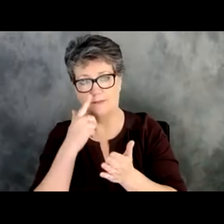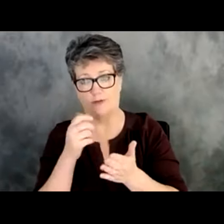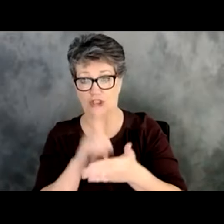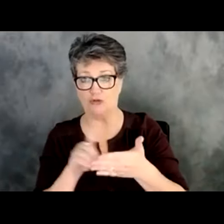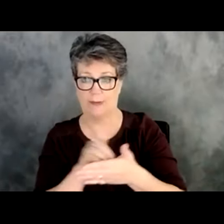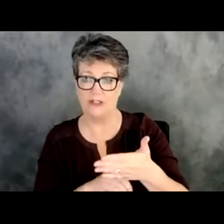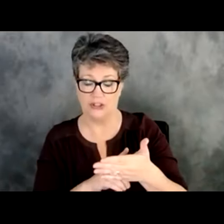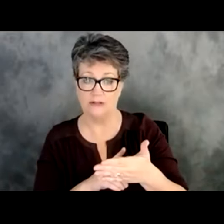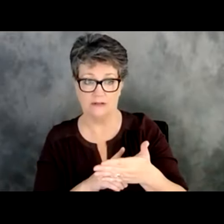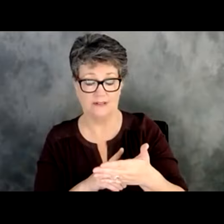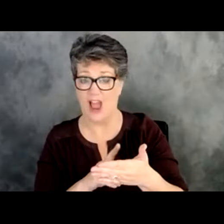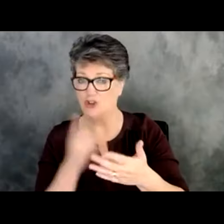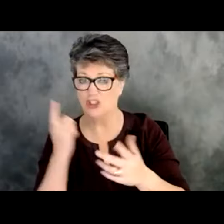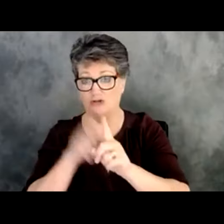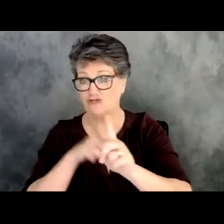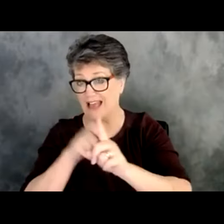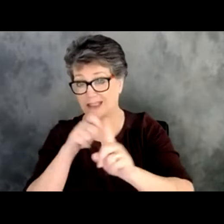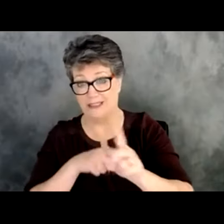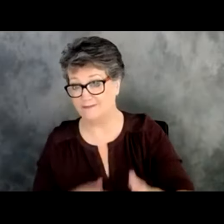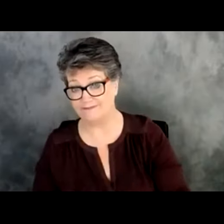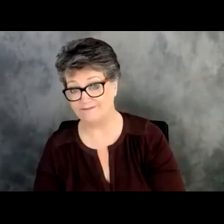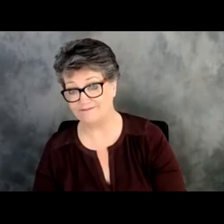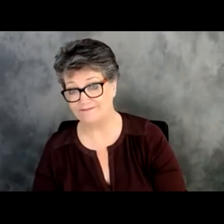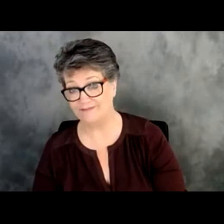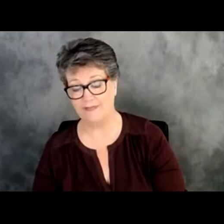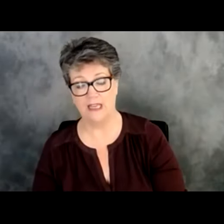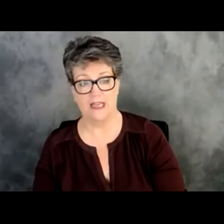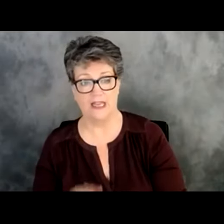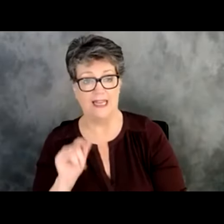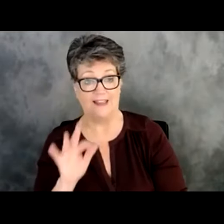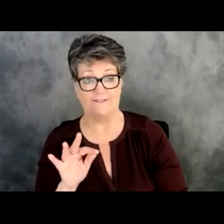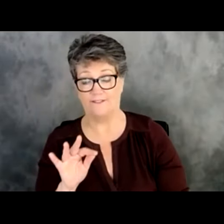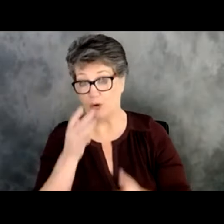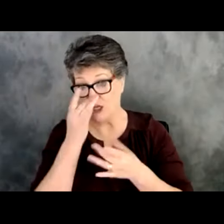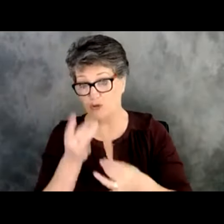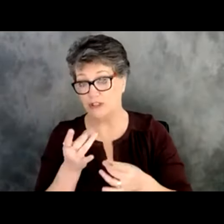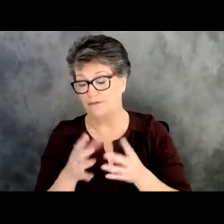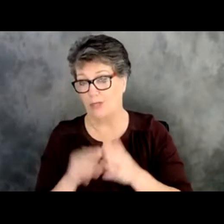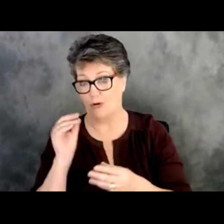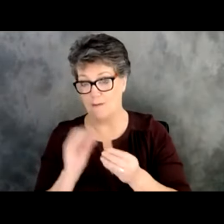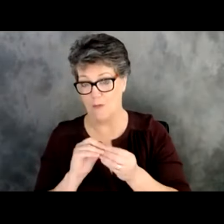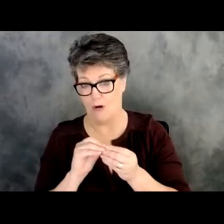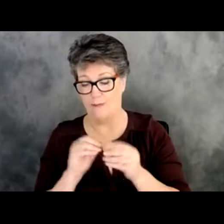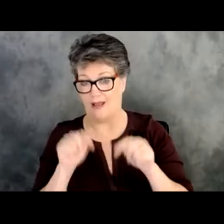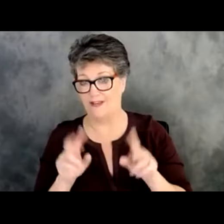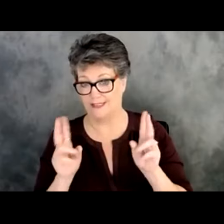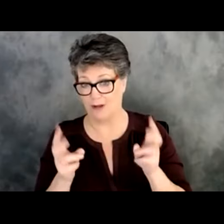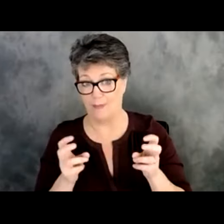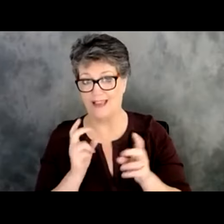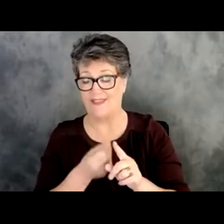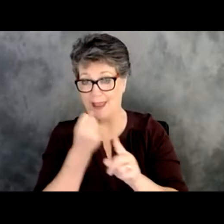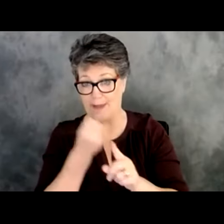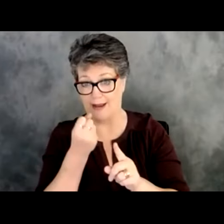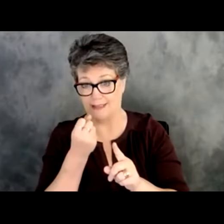and for outright harassment. You know, if you are interested in learning more about this topic and the impacts of